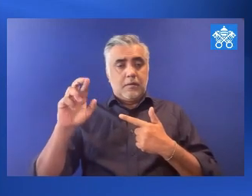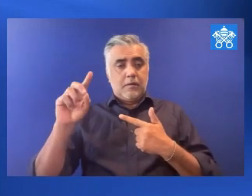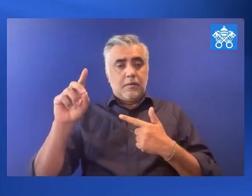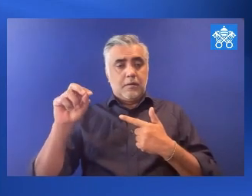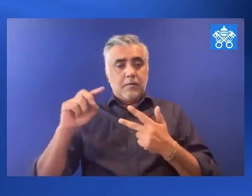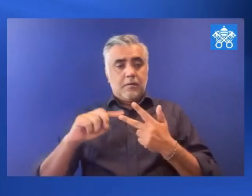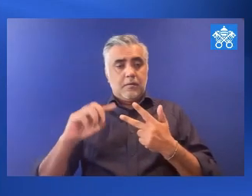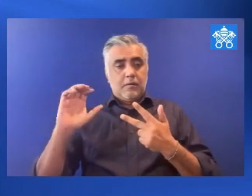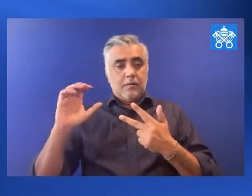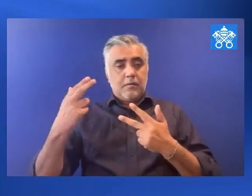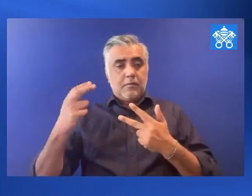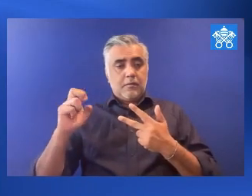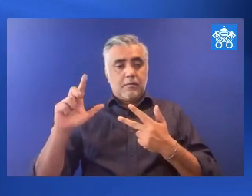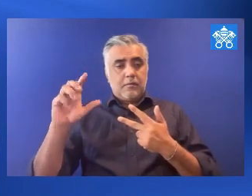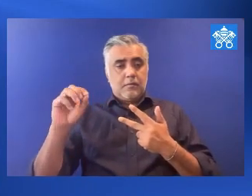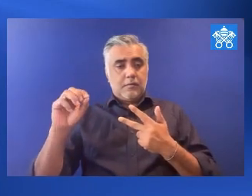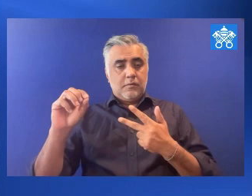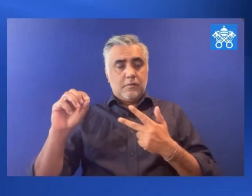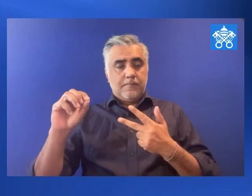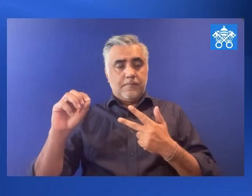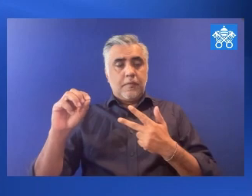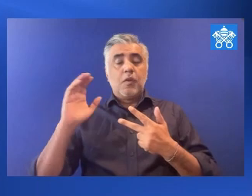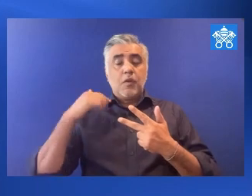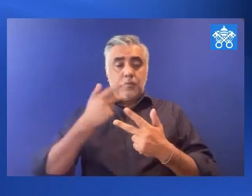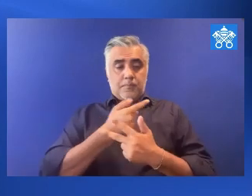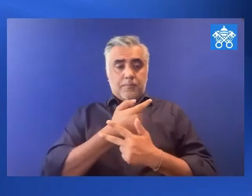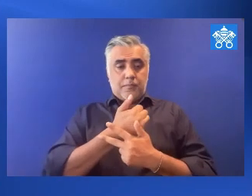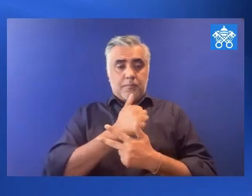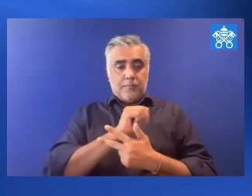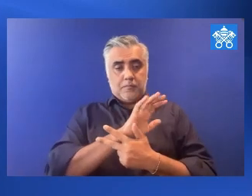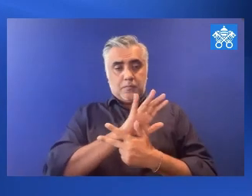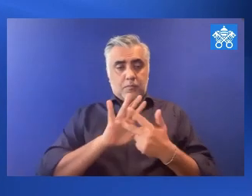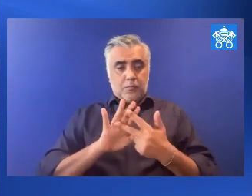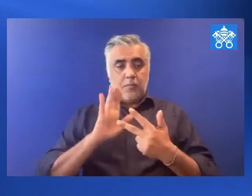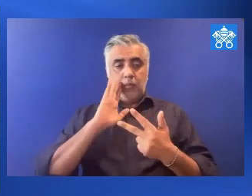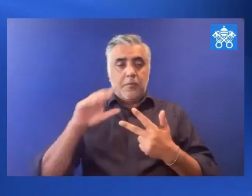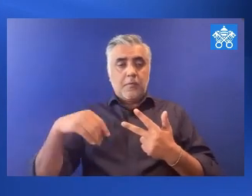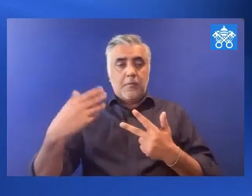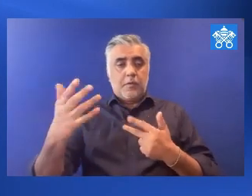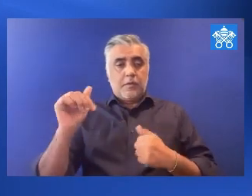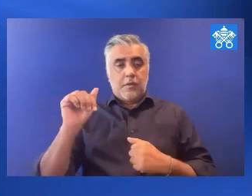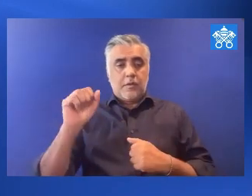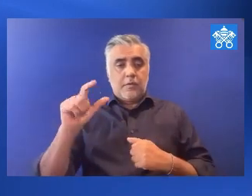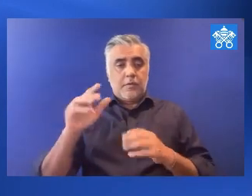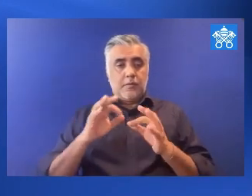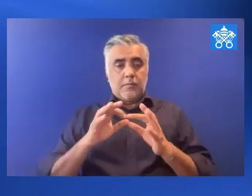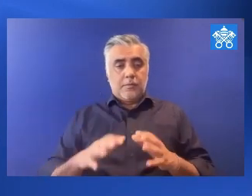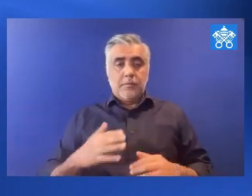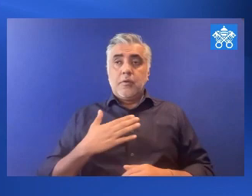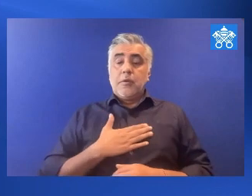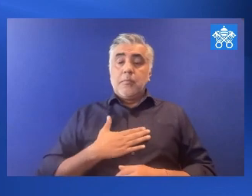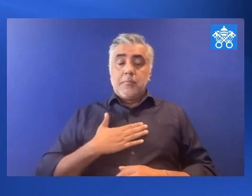Radio Maria Papua New Guinea, Radio Maria England, Catholic Faith Network in